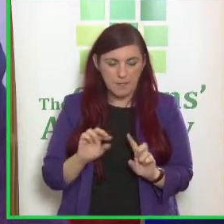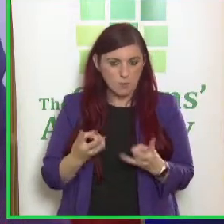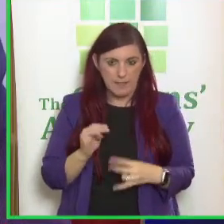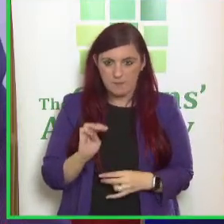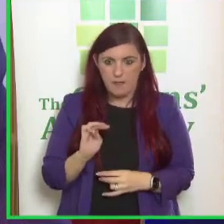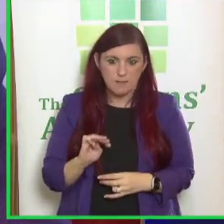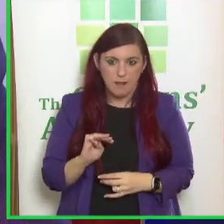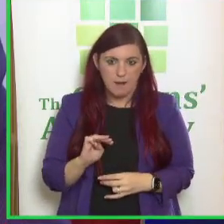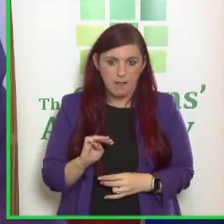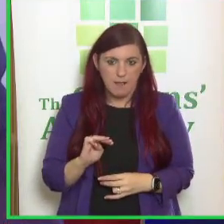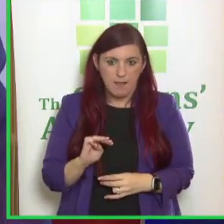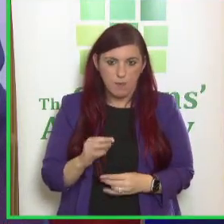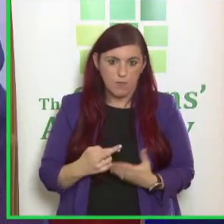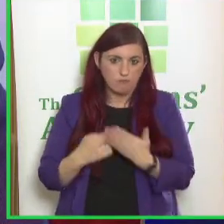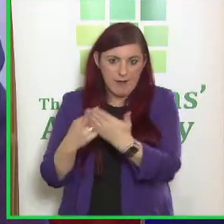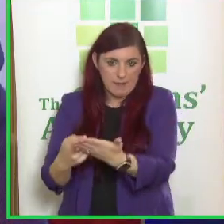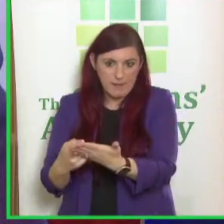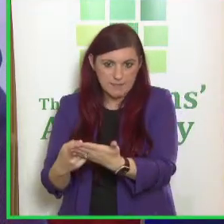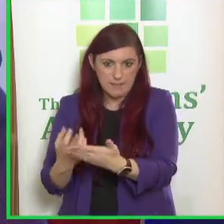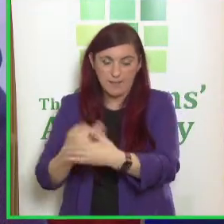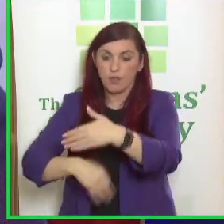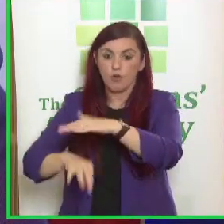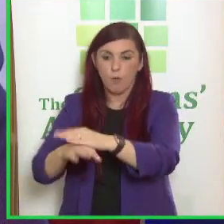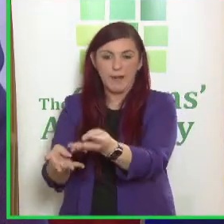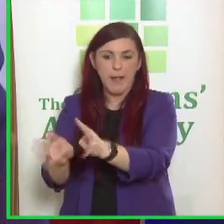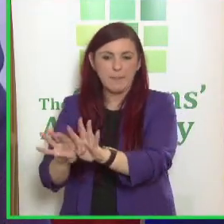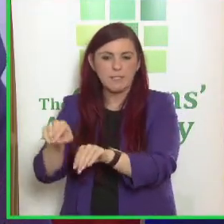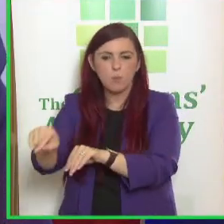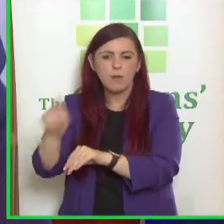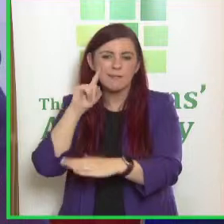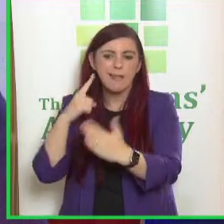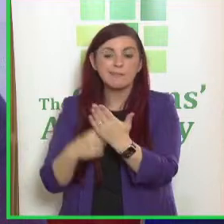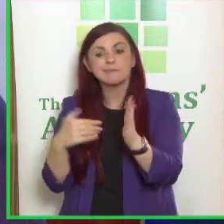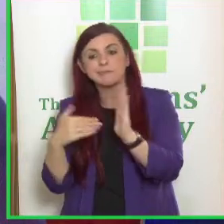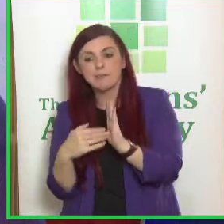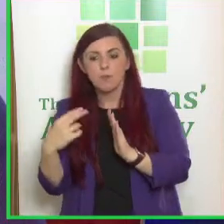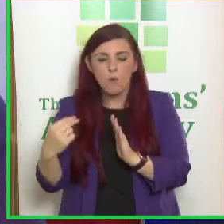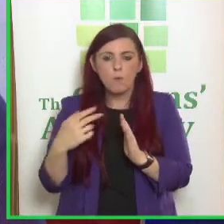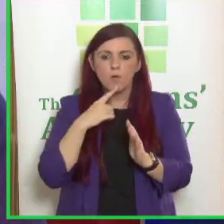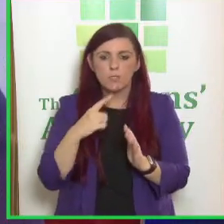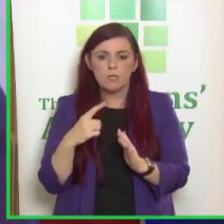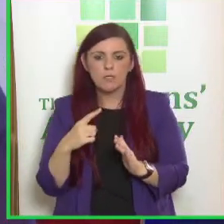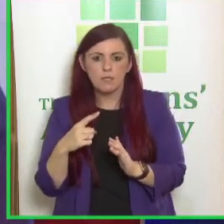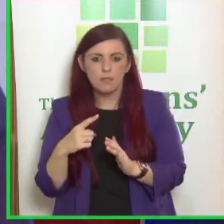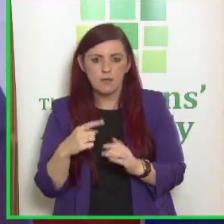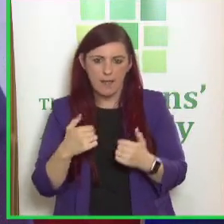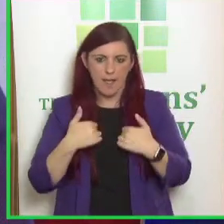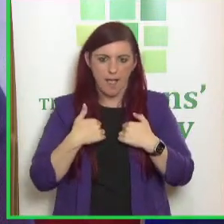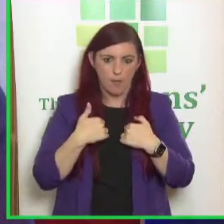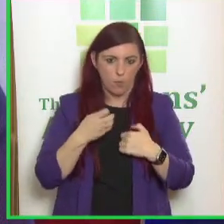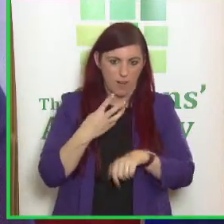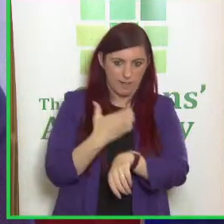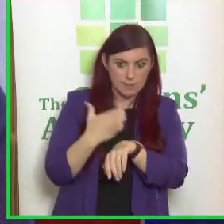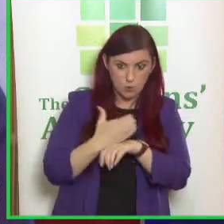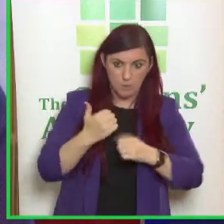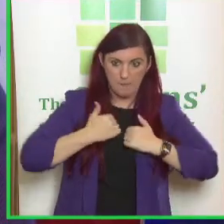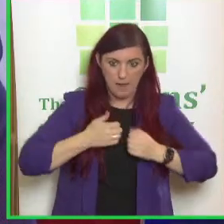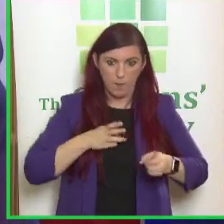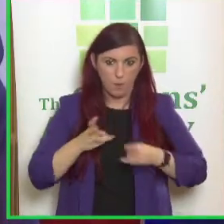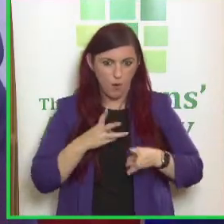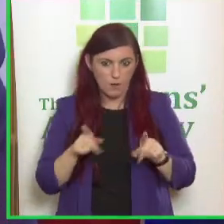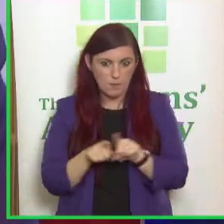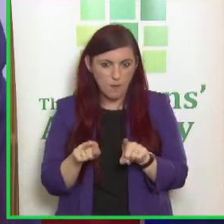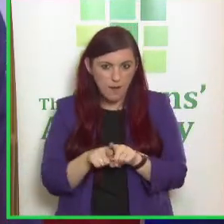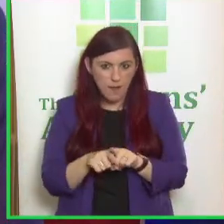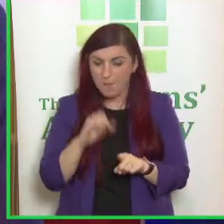possible, and they will be given time to reflect, and then obviously at the same time I'll be continuing the work that I do. I'm not going to